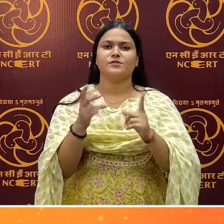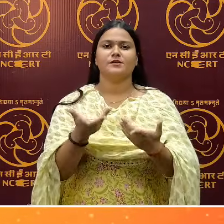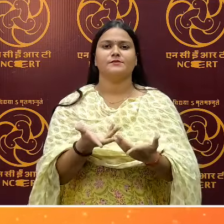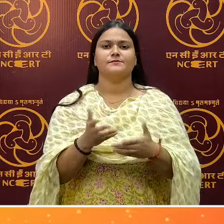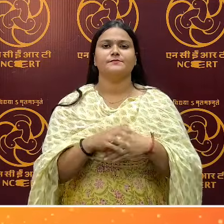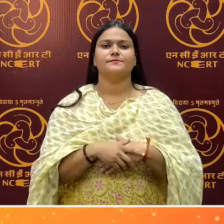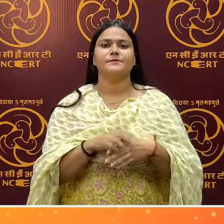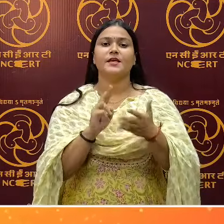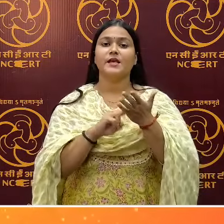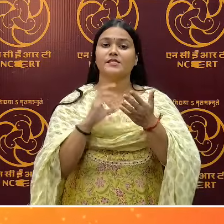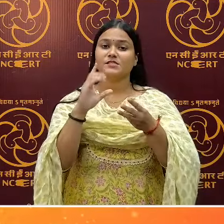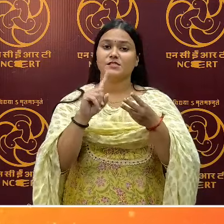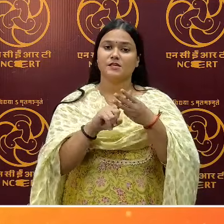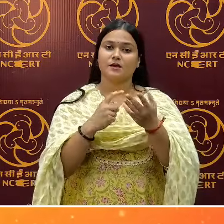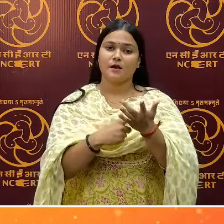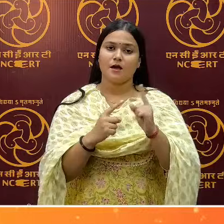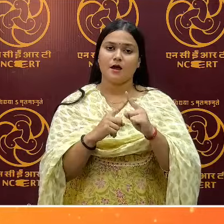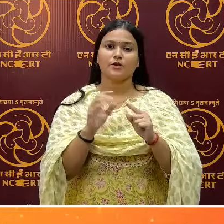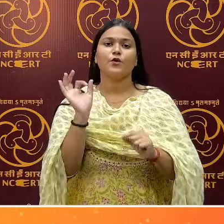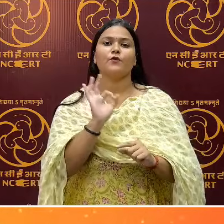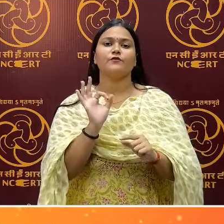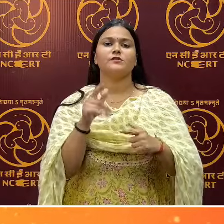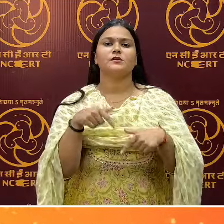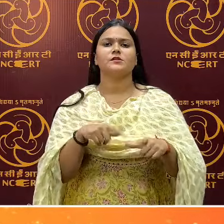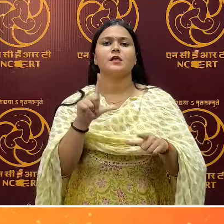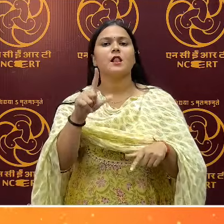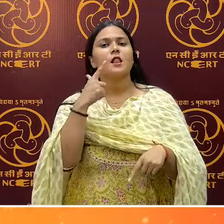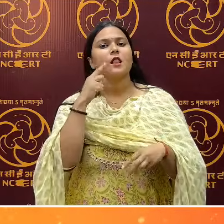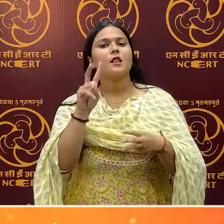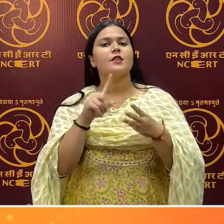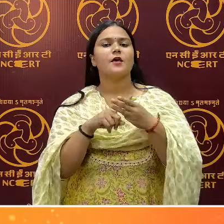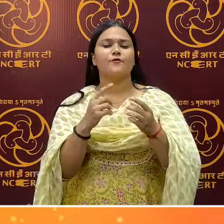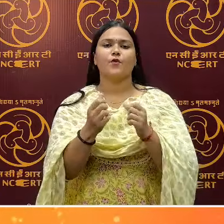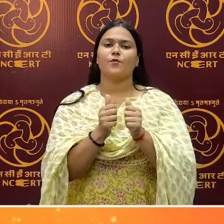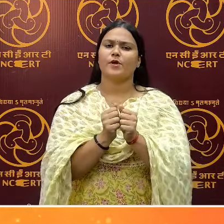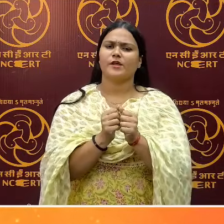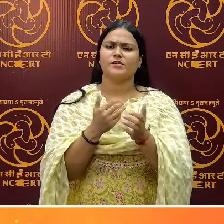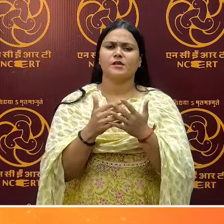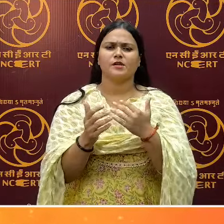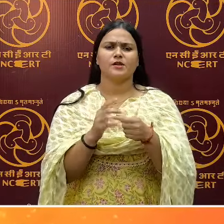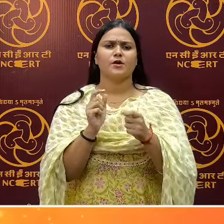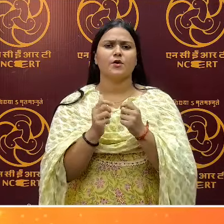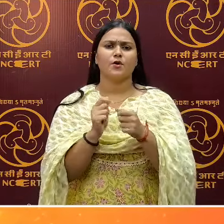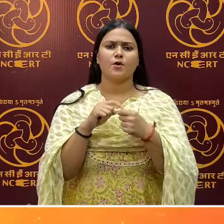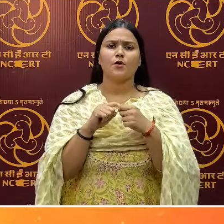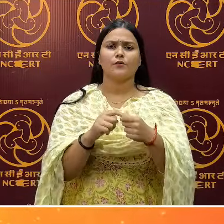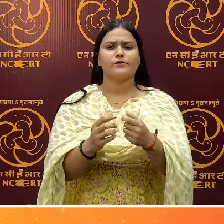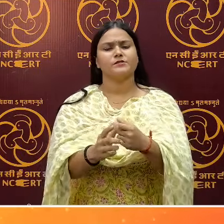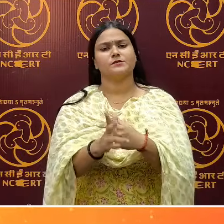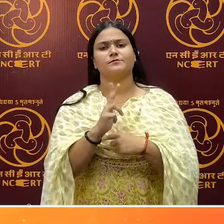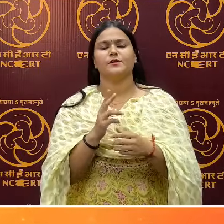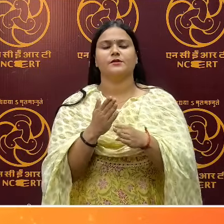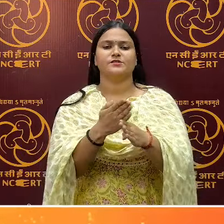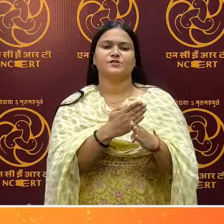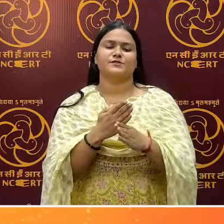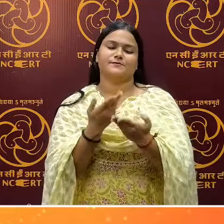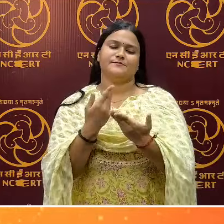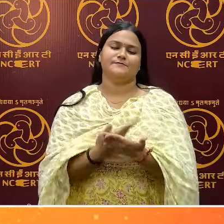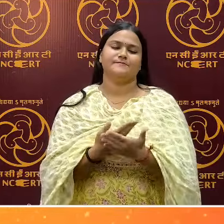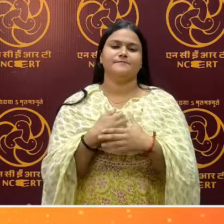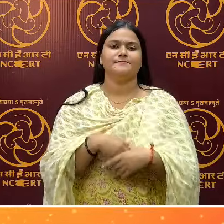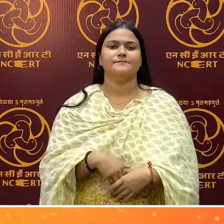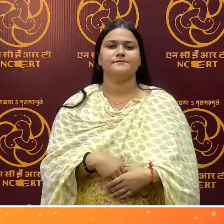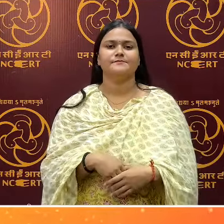is NCERT Official. In the live chat box, please write down your questions, your queries and share them with us.